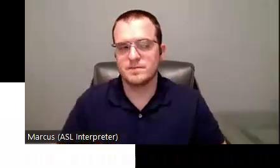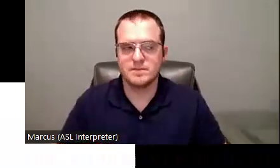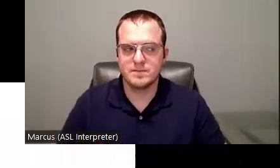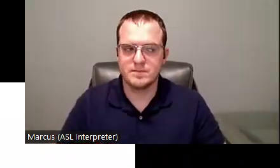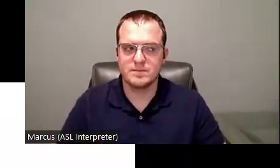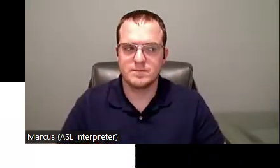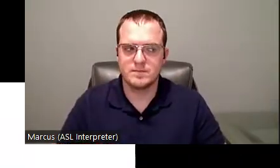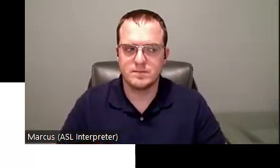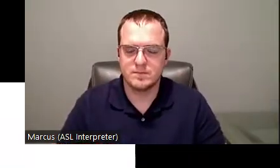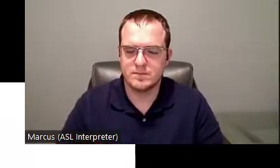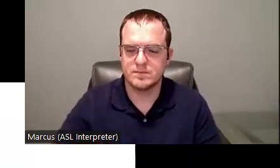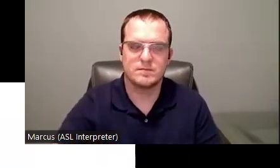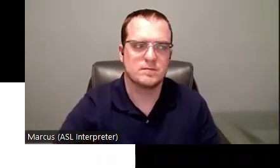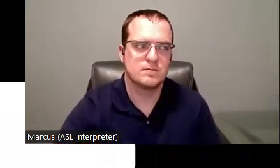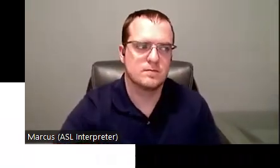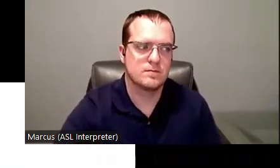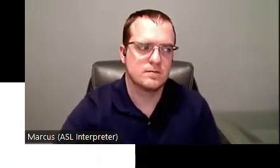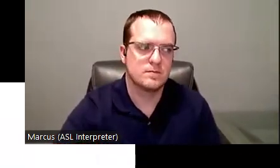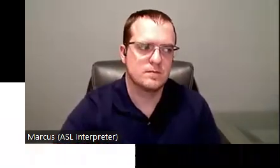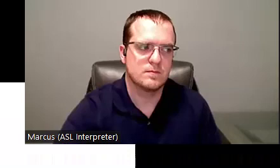We're looking to add in the applause button for next month.